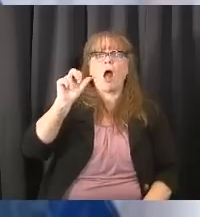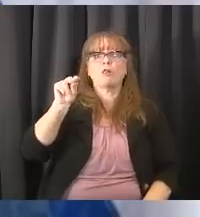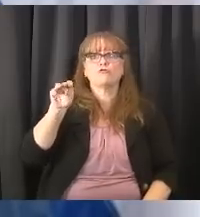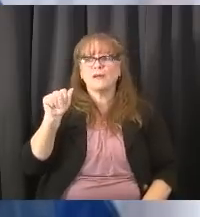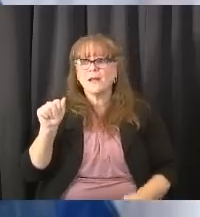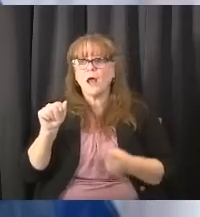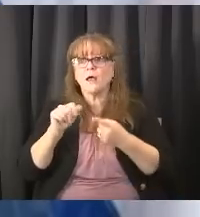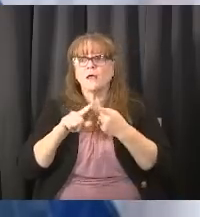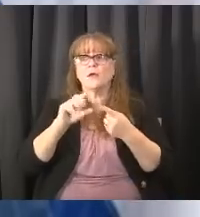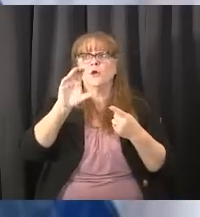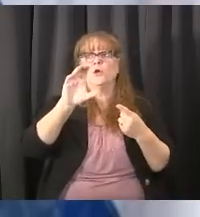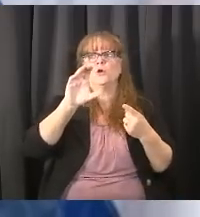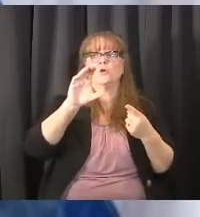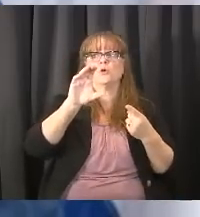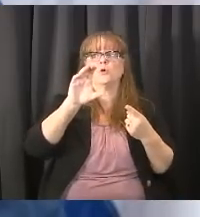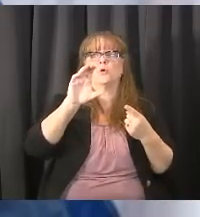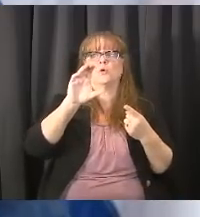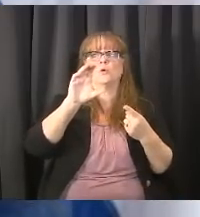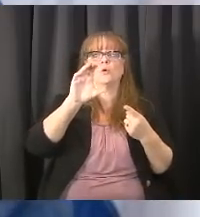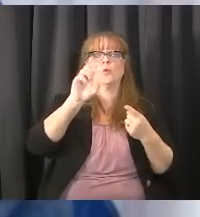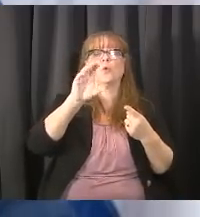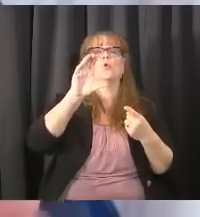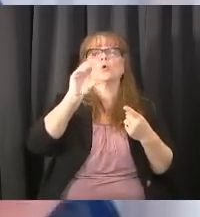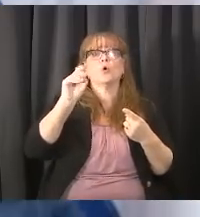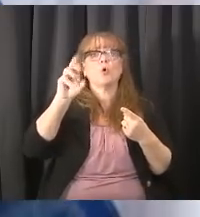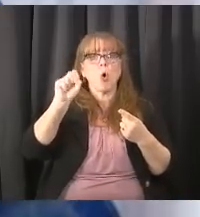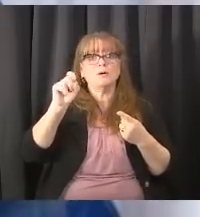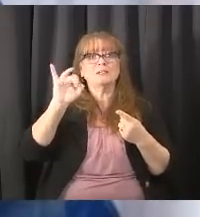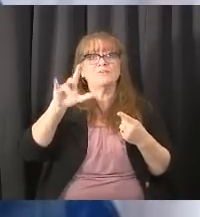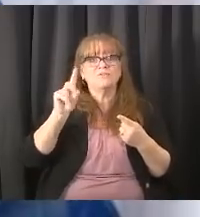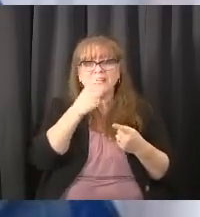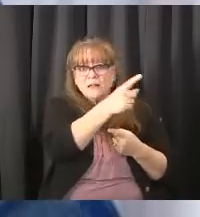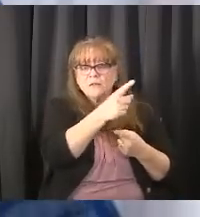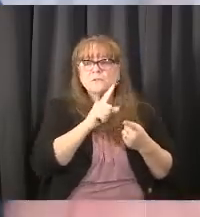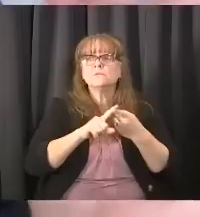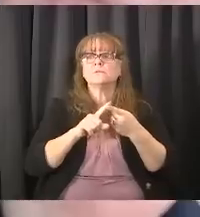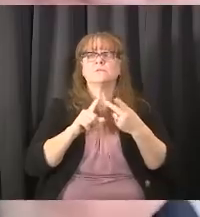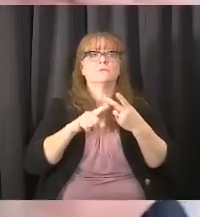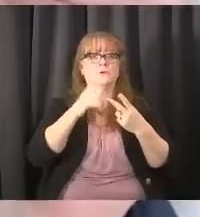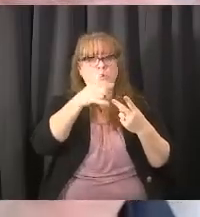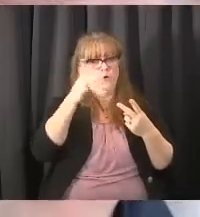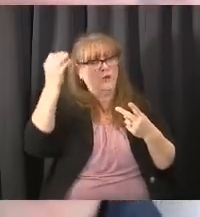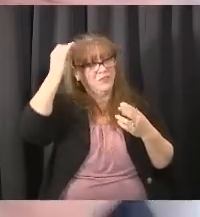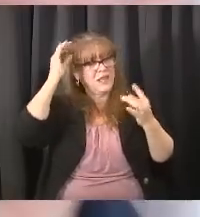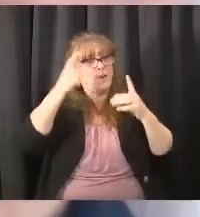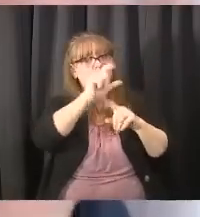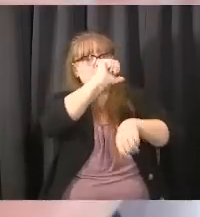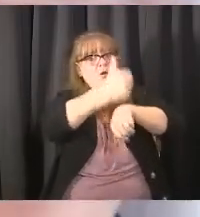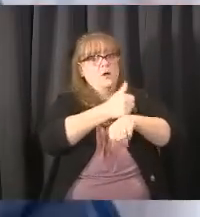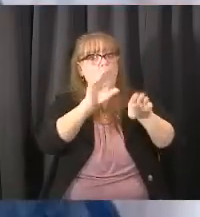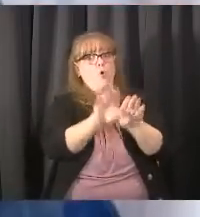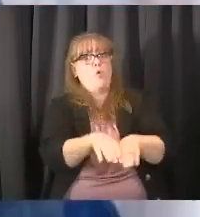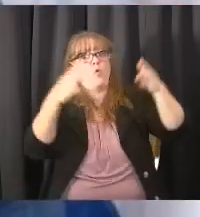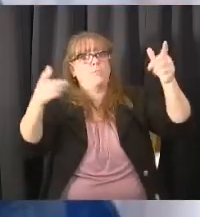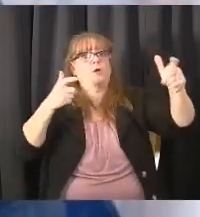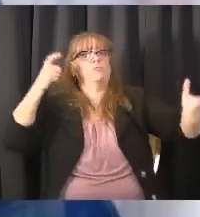had any of those discussions here in Colorado? So UCHealth on this call today talked about a mid to